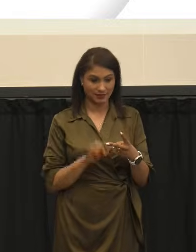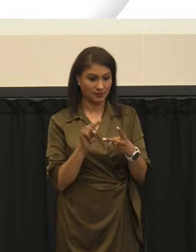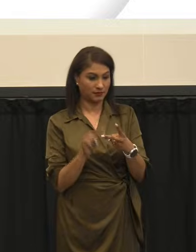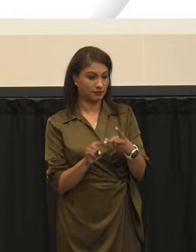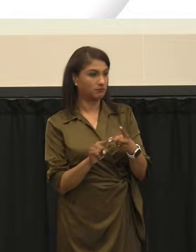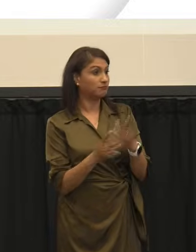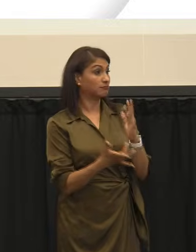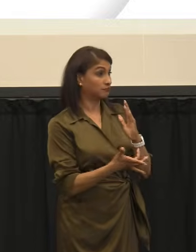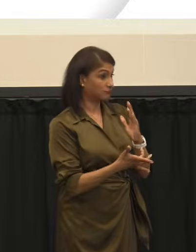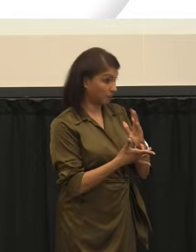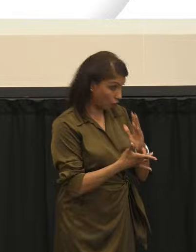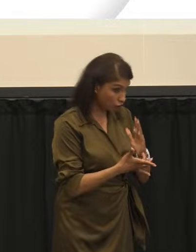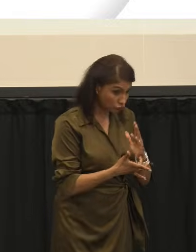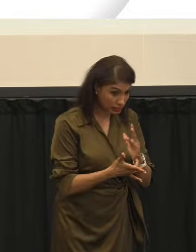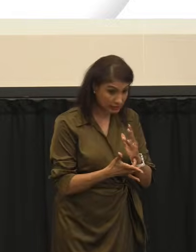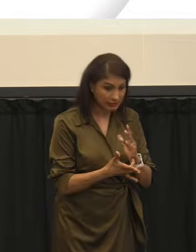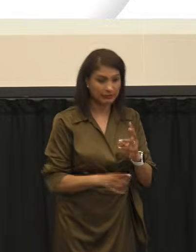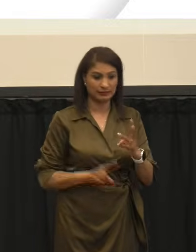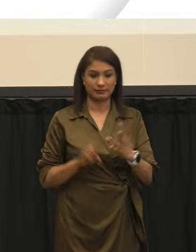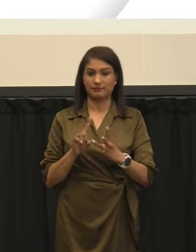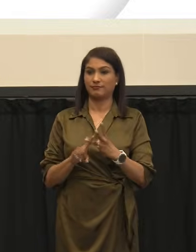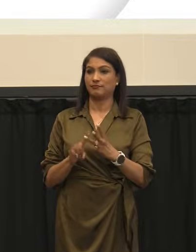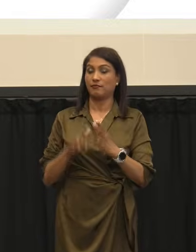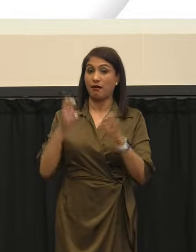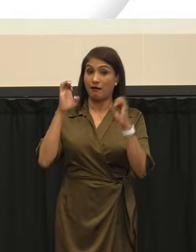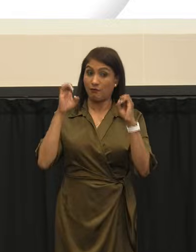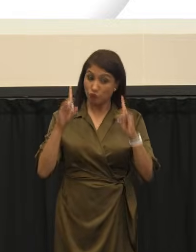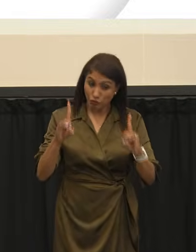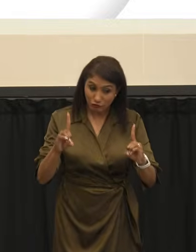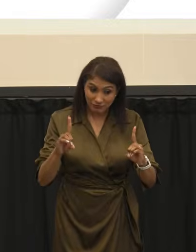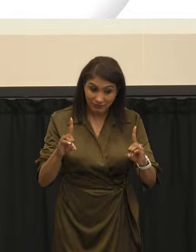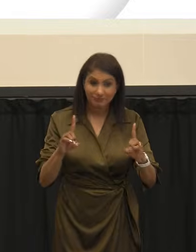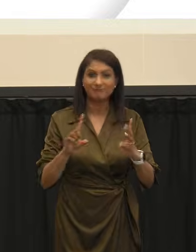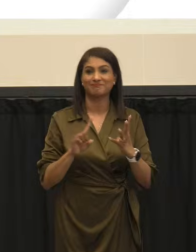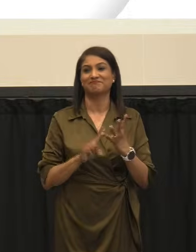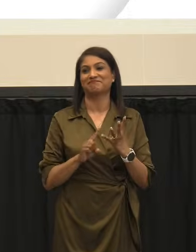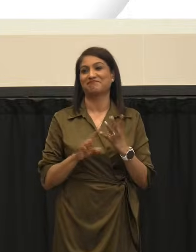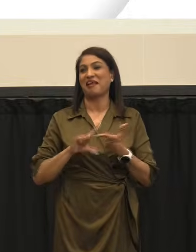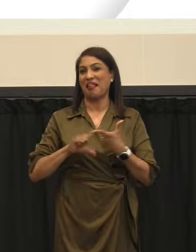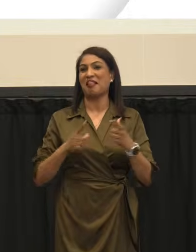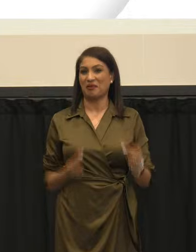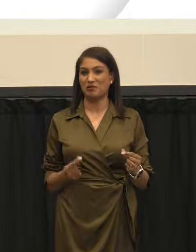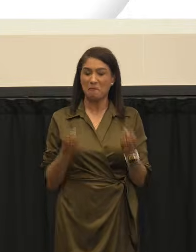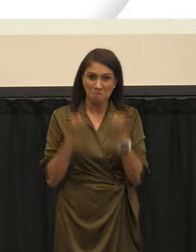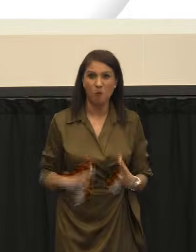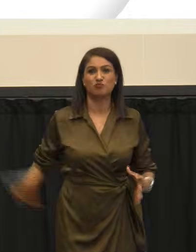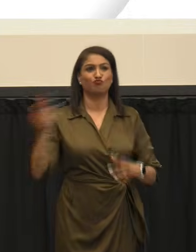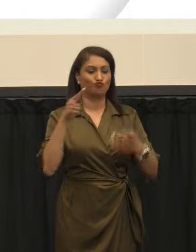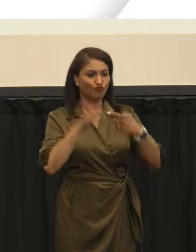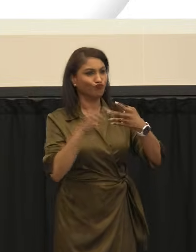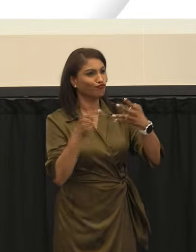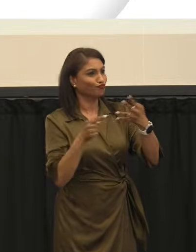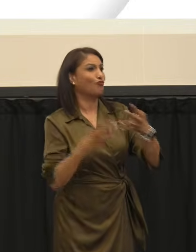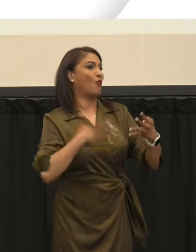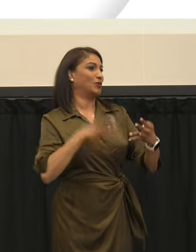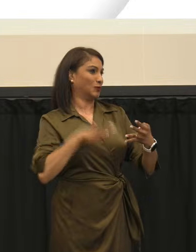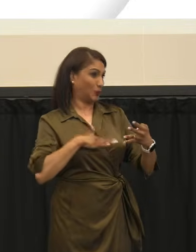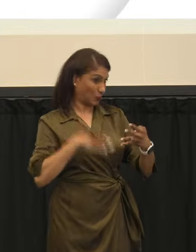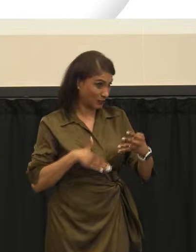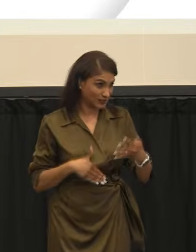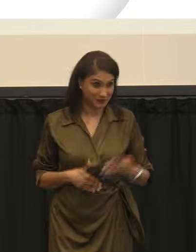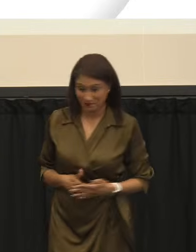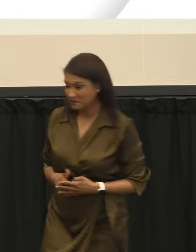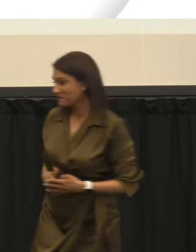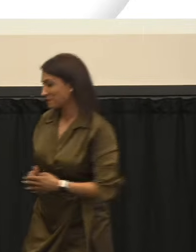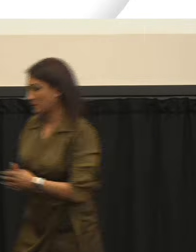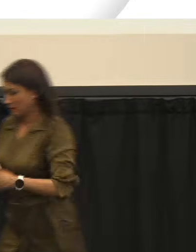are. So governance, technology, education, and linguistic or